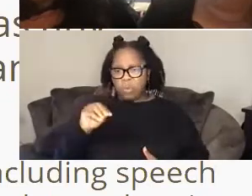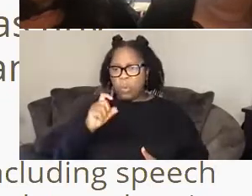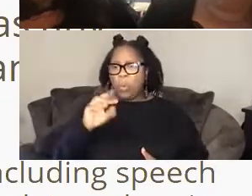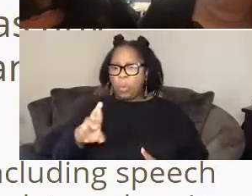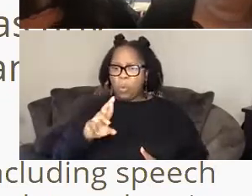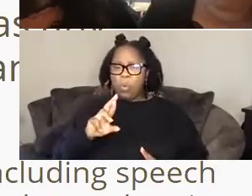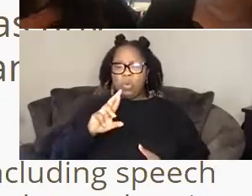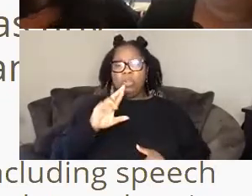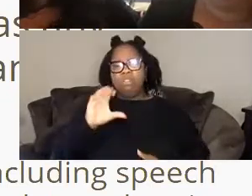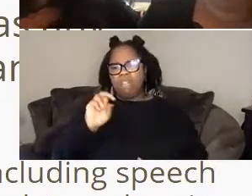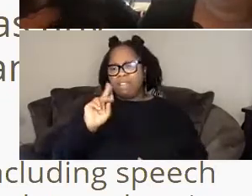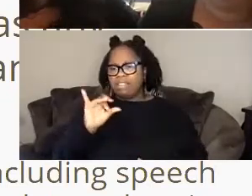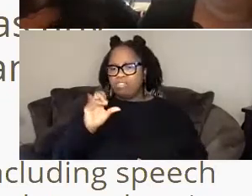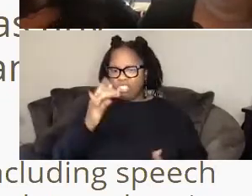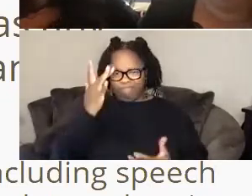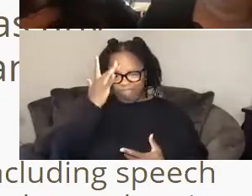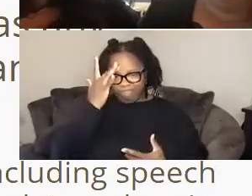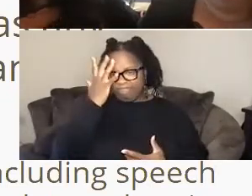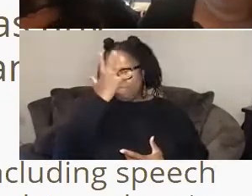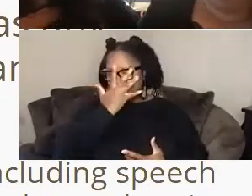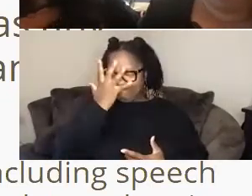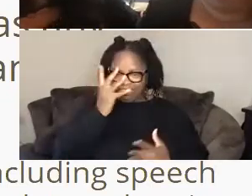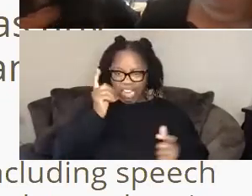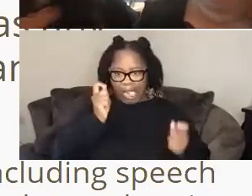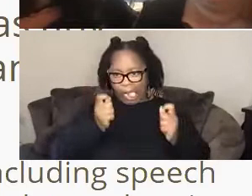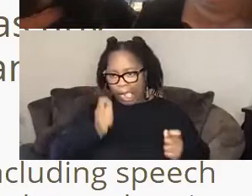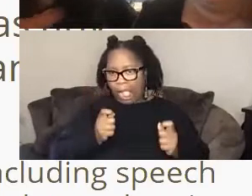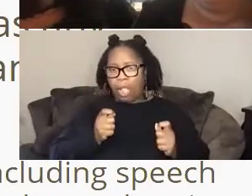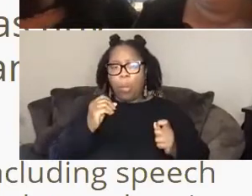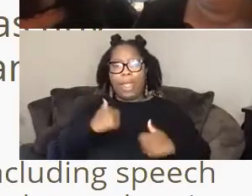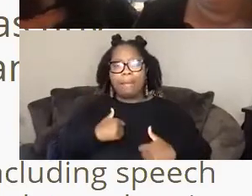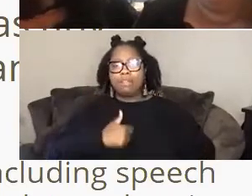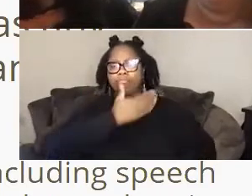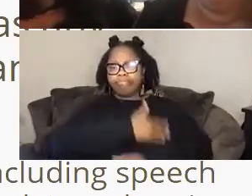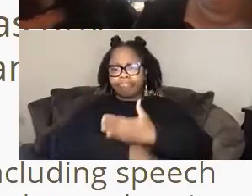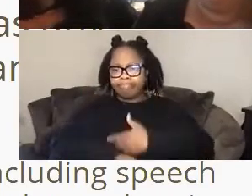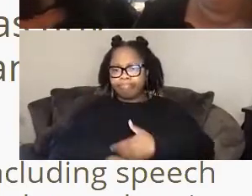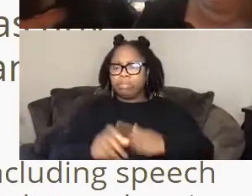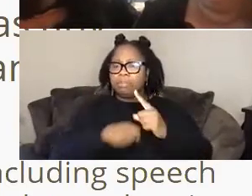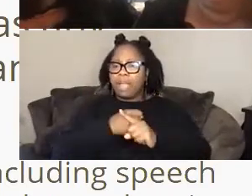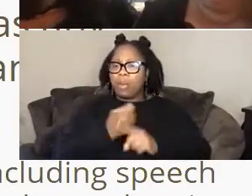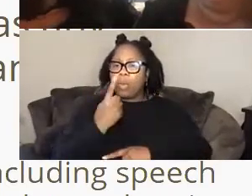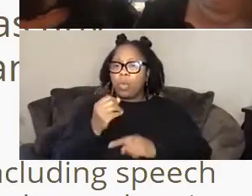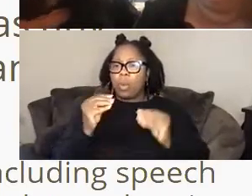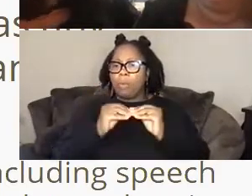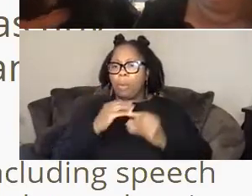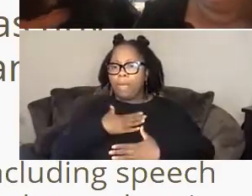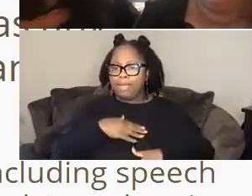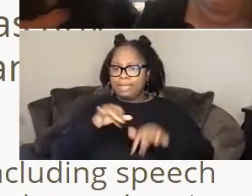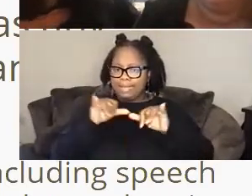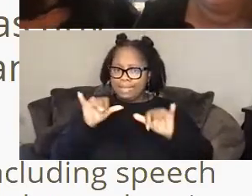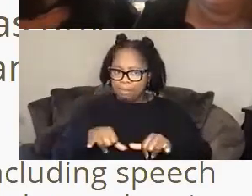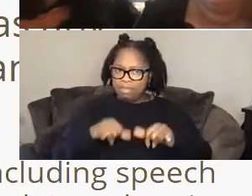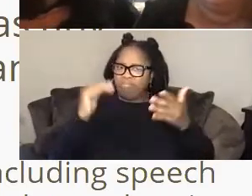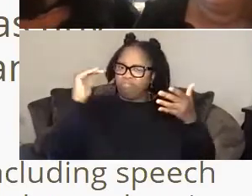condition, cosmetic disfigurement or anatomical loss affecting one or more body systems. And then there's a list of all the body